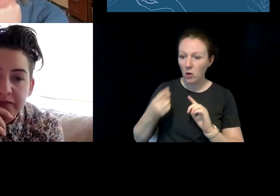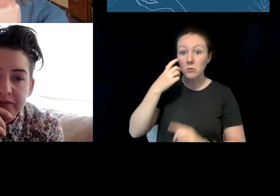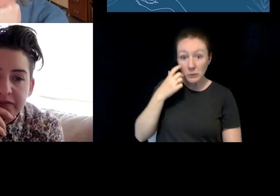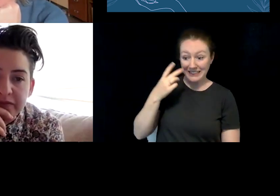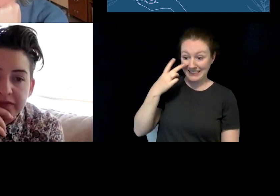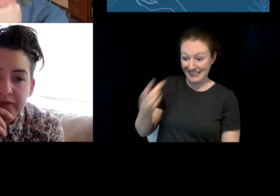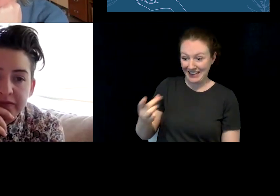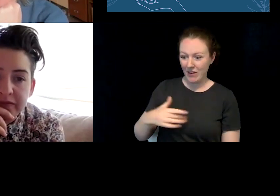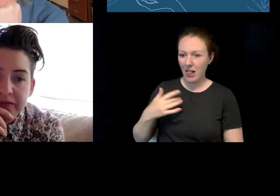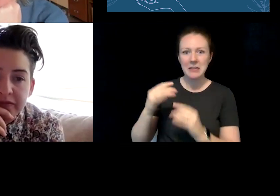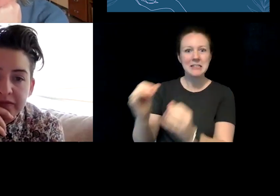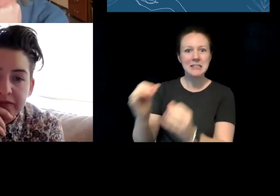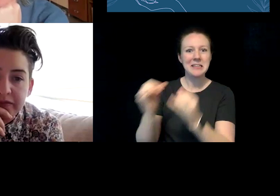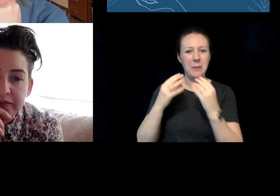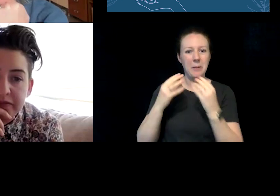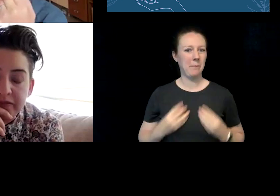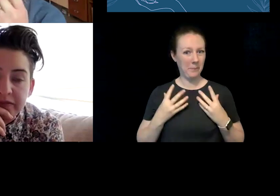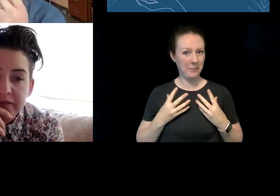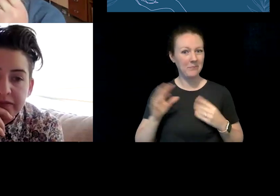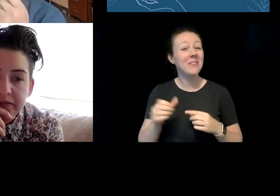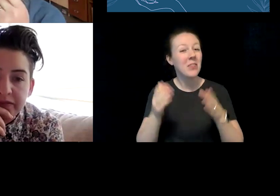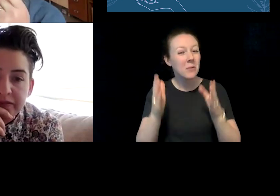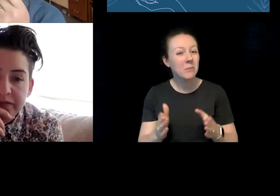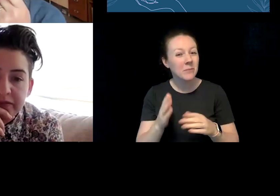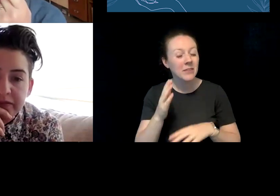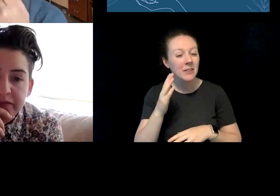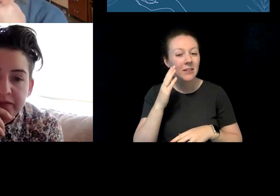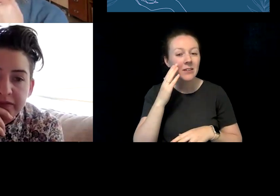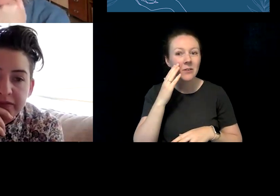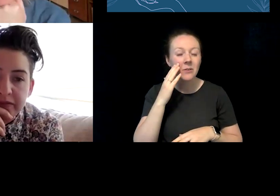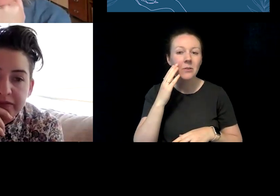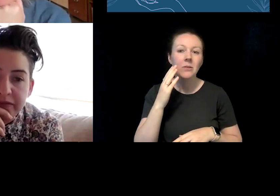I think there's another element where in a collaborative process where